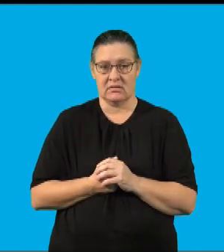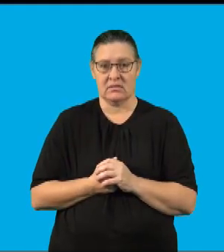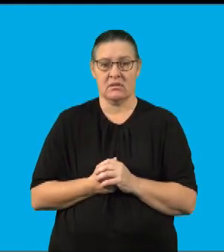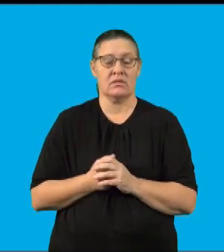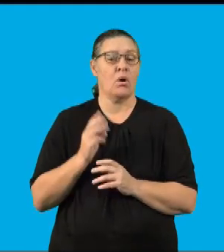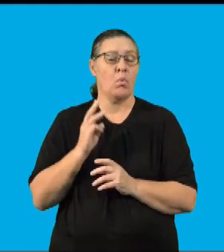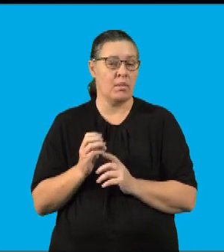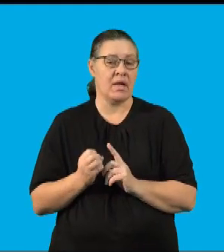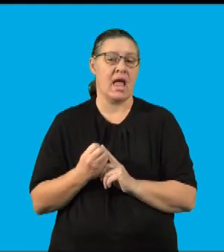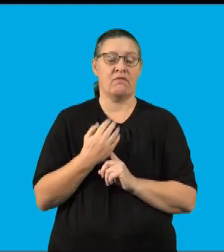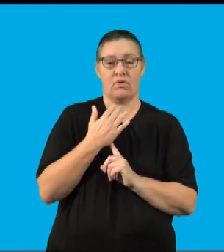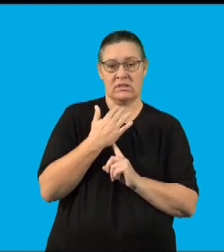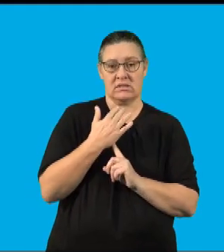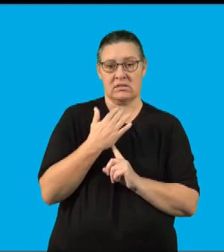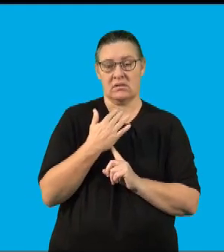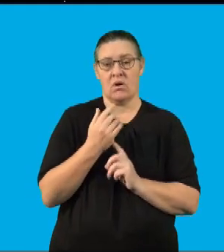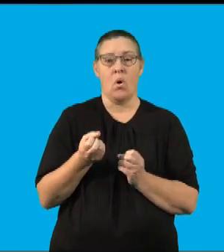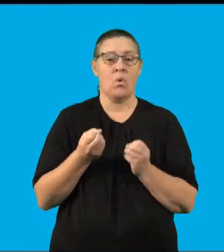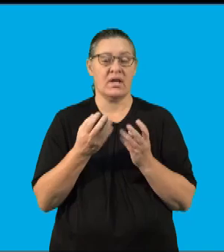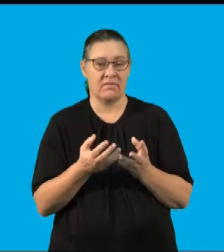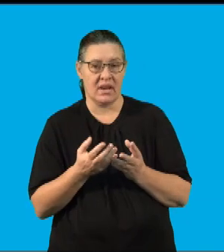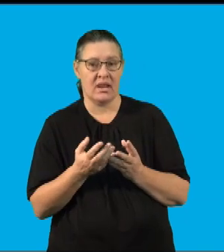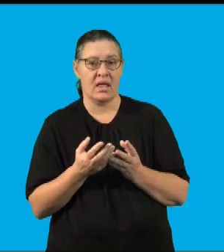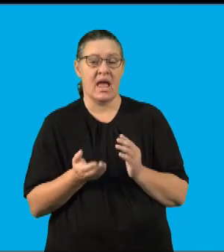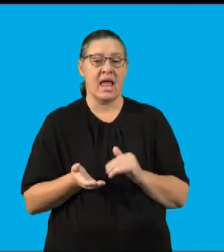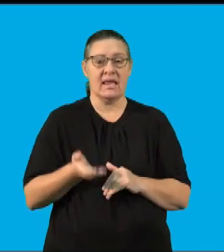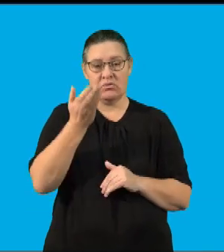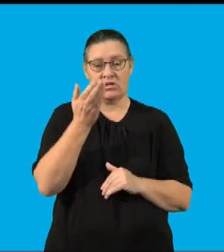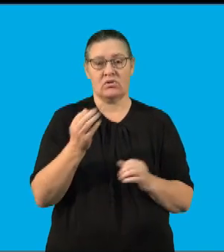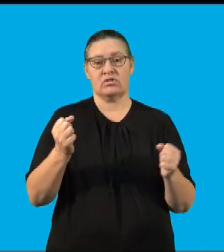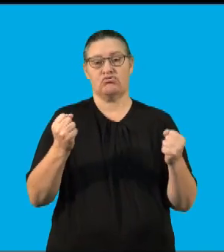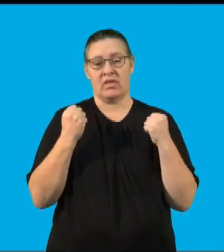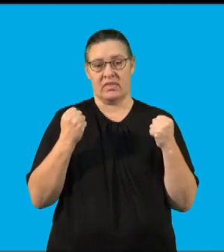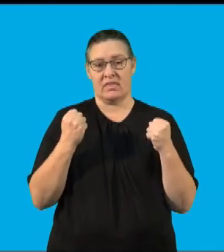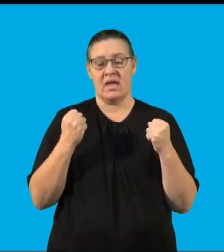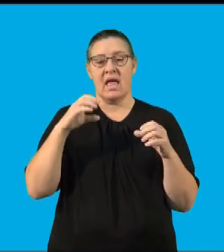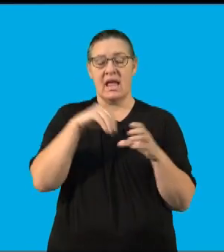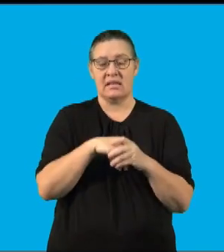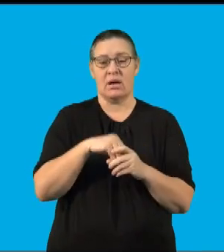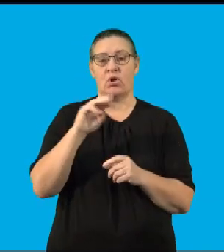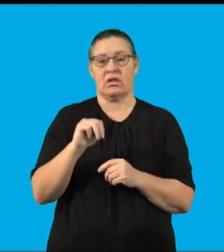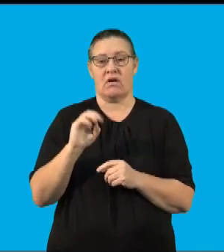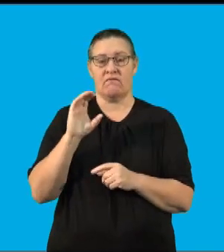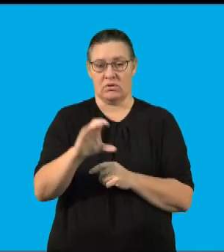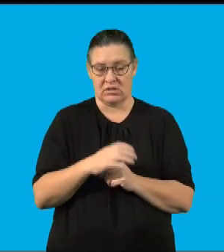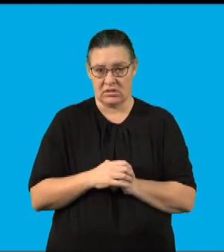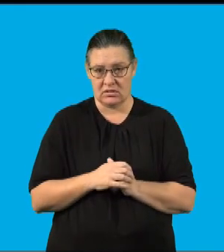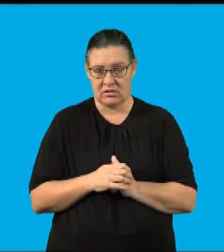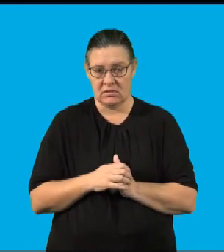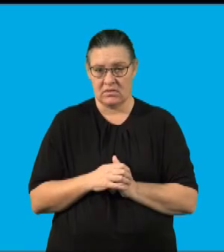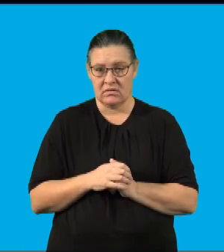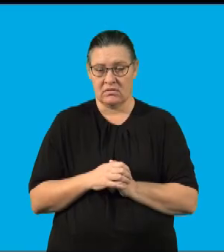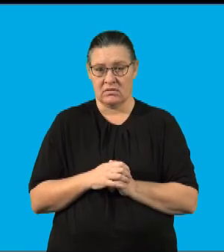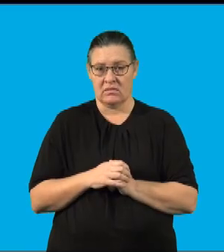highest boiling point, it is going to be influenced or is going to be given by an increase in the strength of the intermolecular force. And